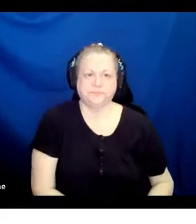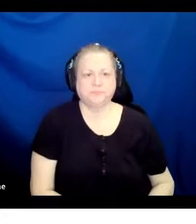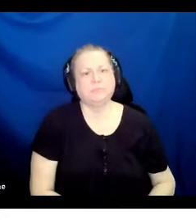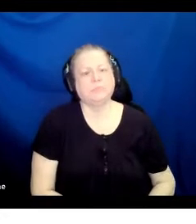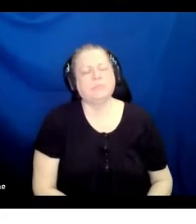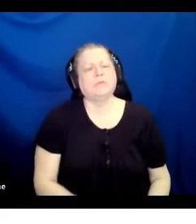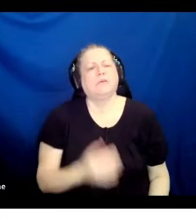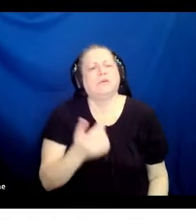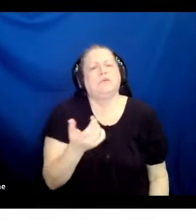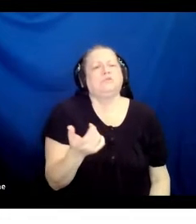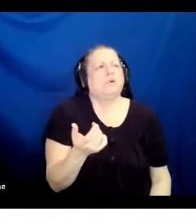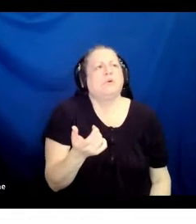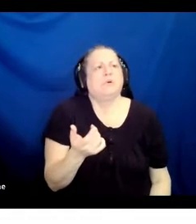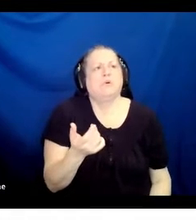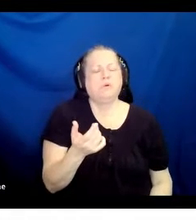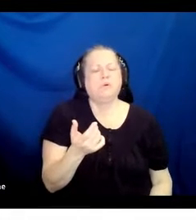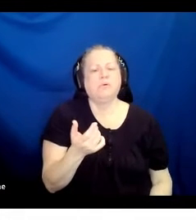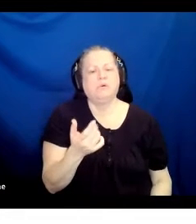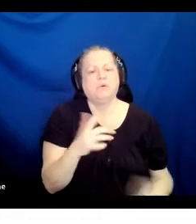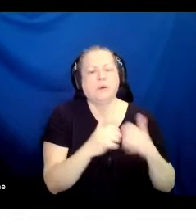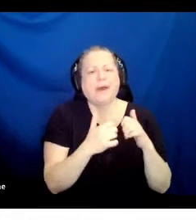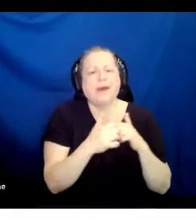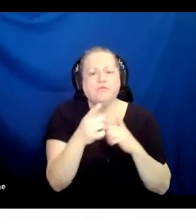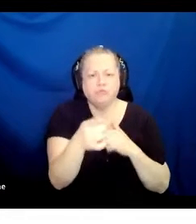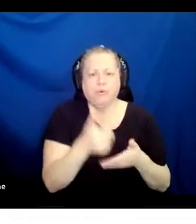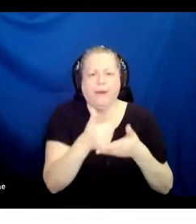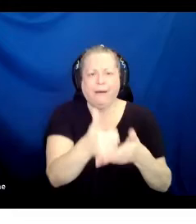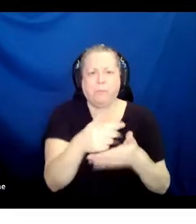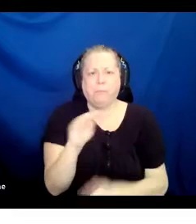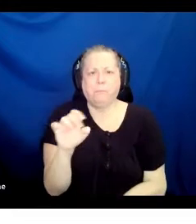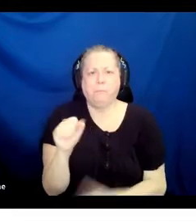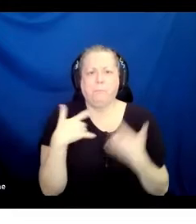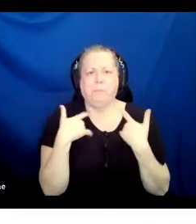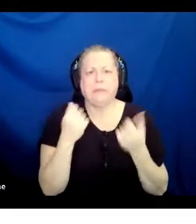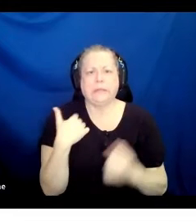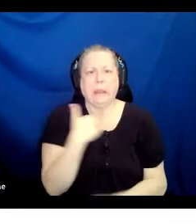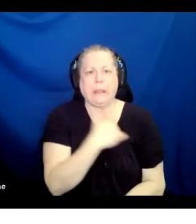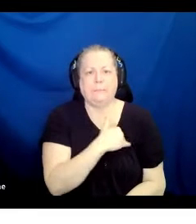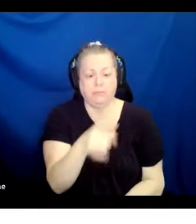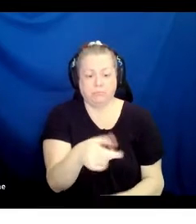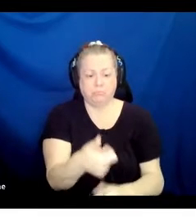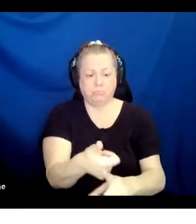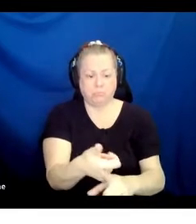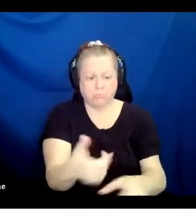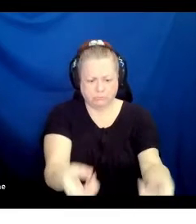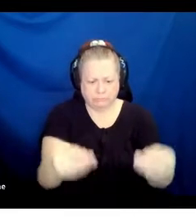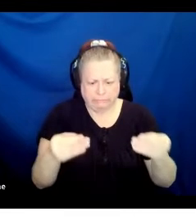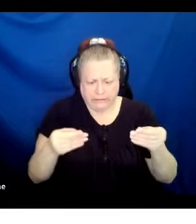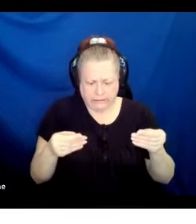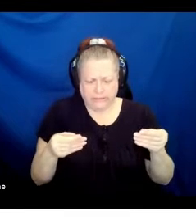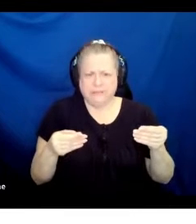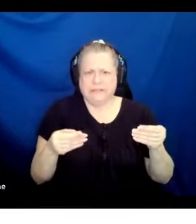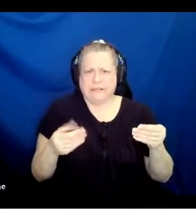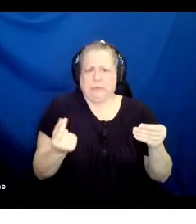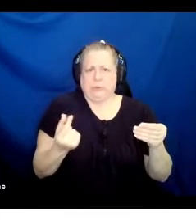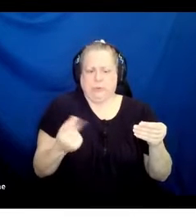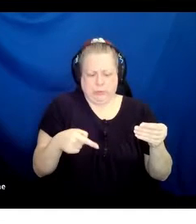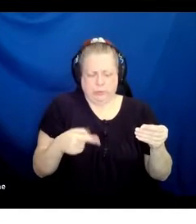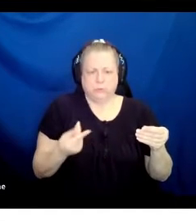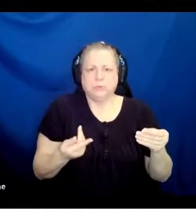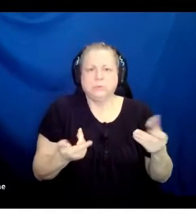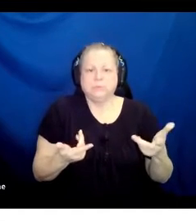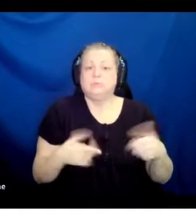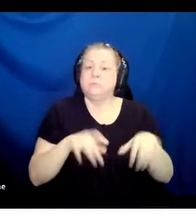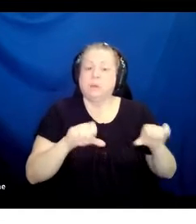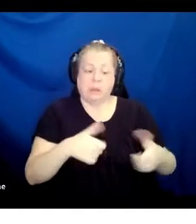So how can you help MassHealth members when they do receive their renewals? You can help them read